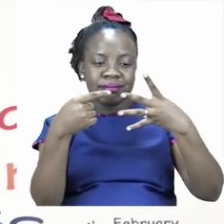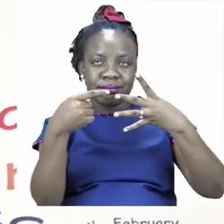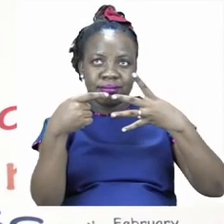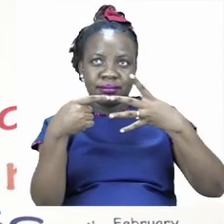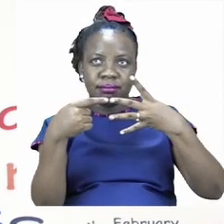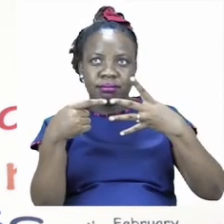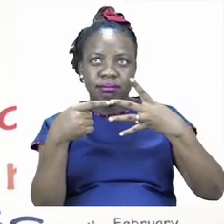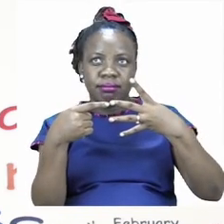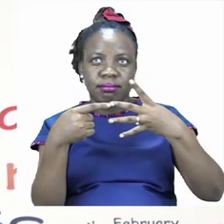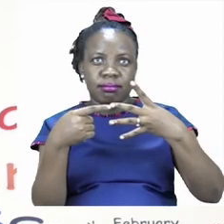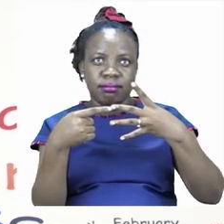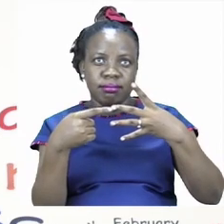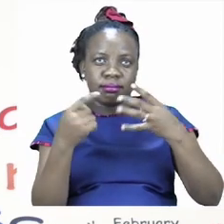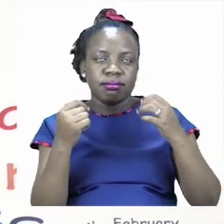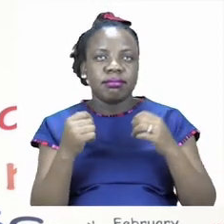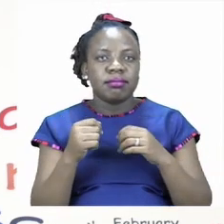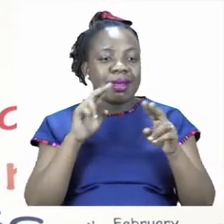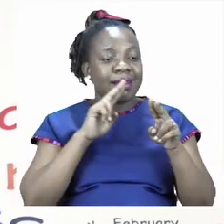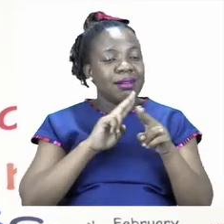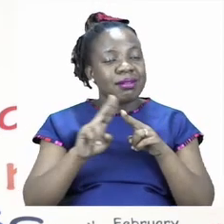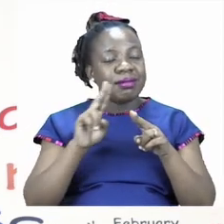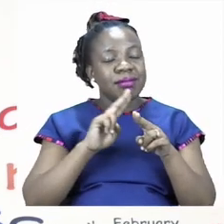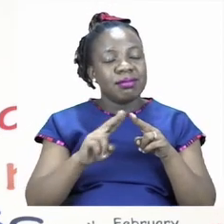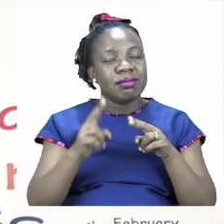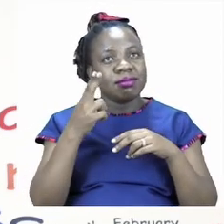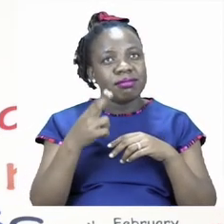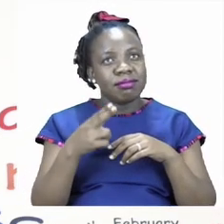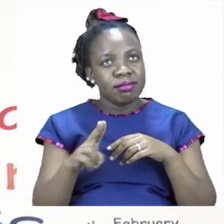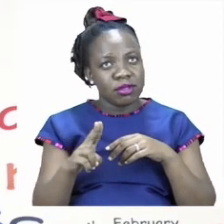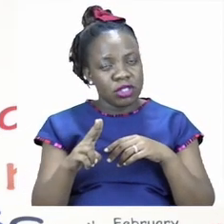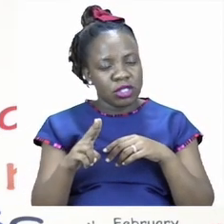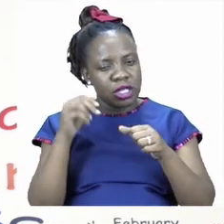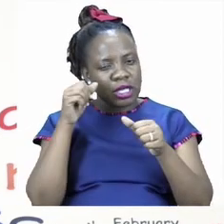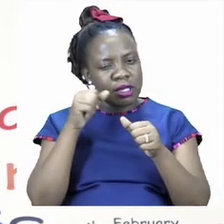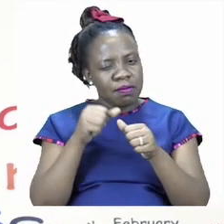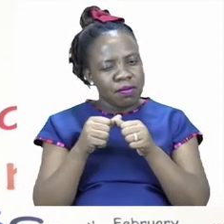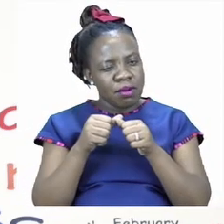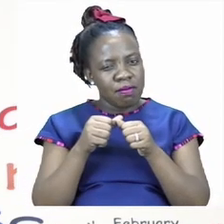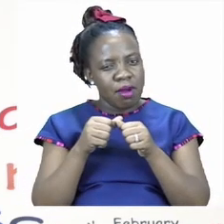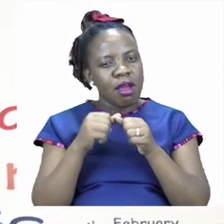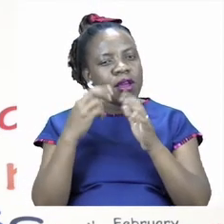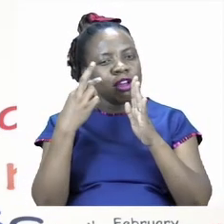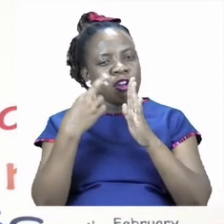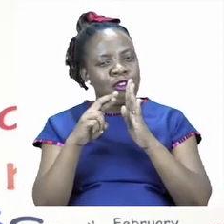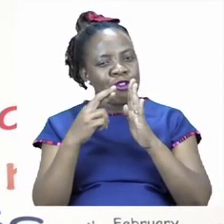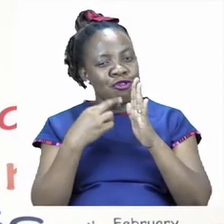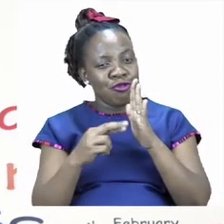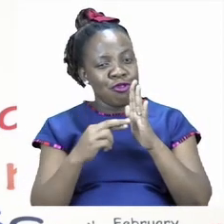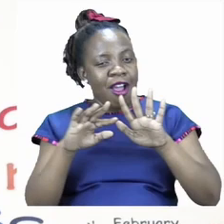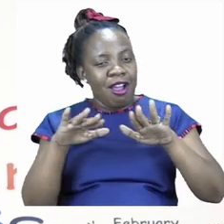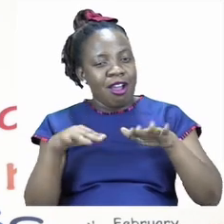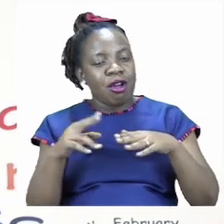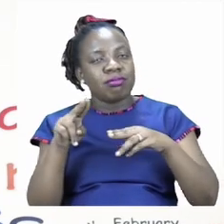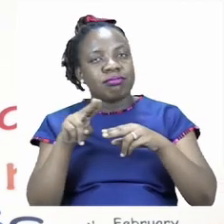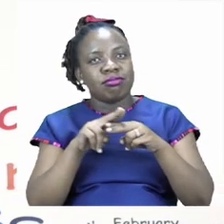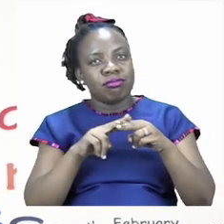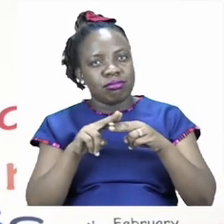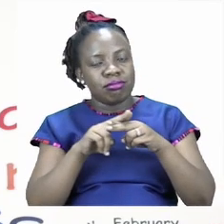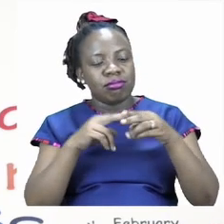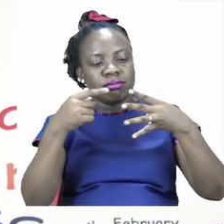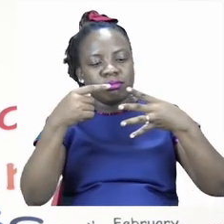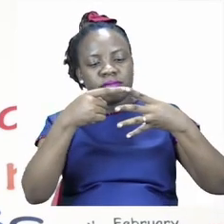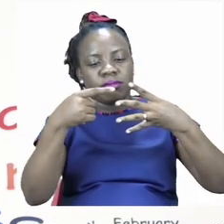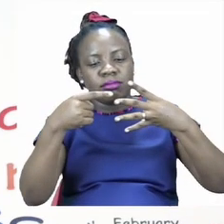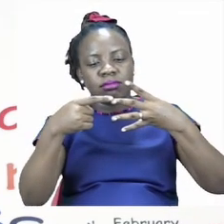So take your time, boys and girls. Remember the rules for using demonstrative pronouns. If you're not sure, you can always ask an adult for